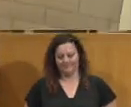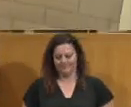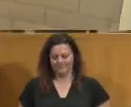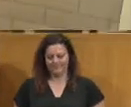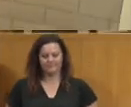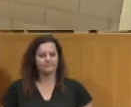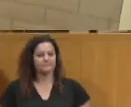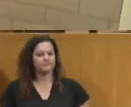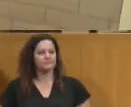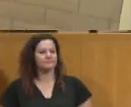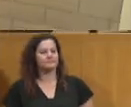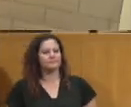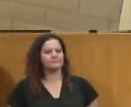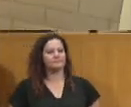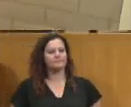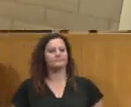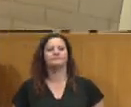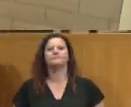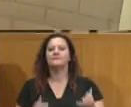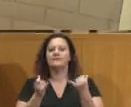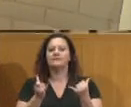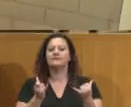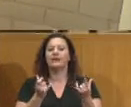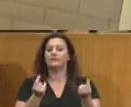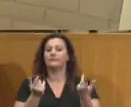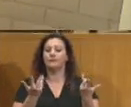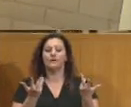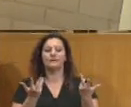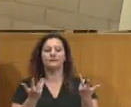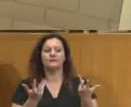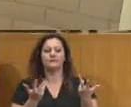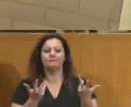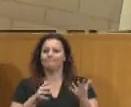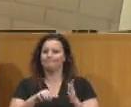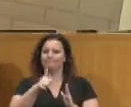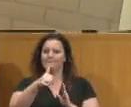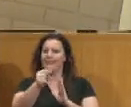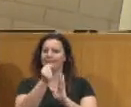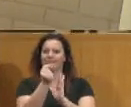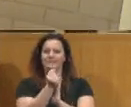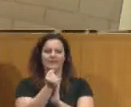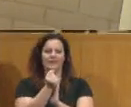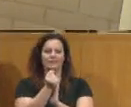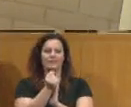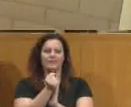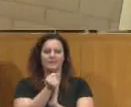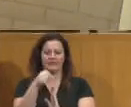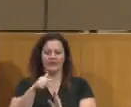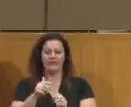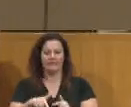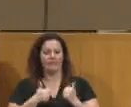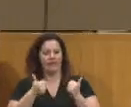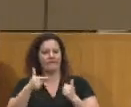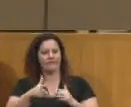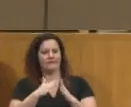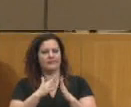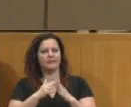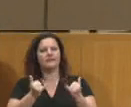bit. So I want to say something else. I want to thank the members of the Charlotte City